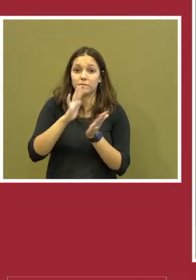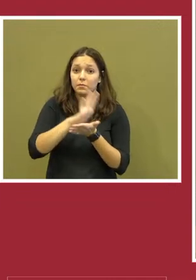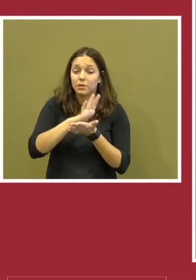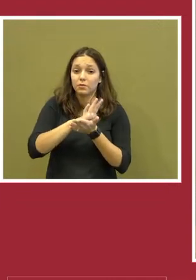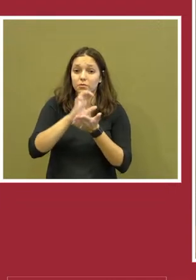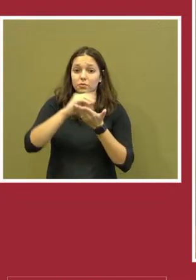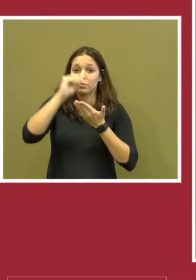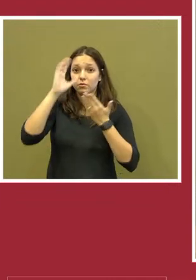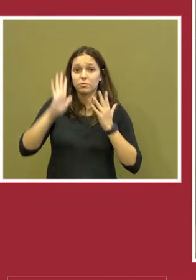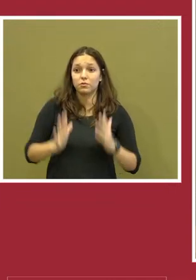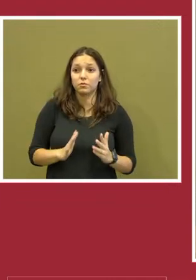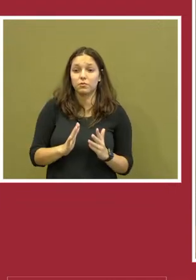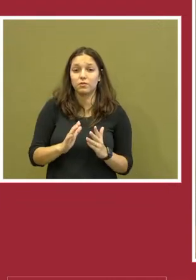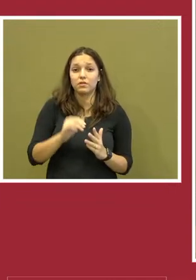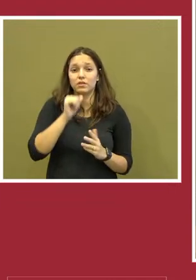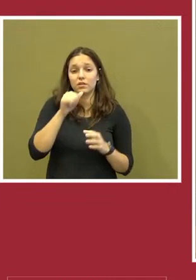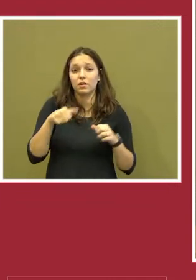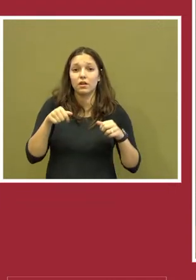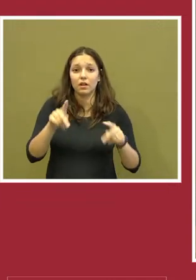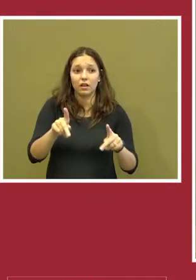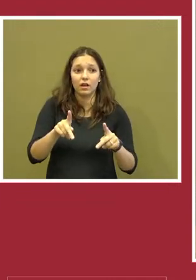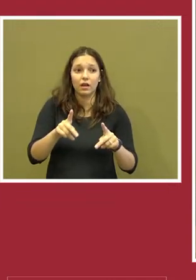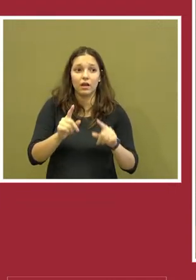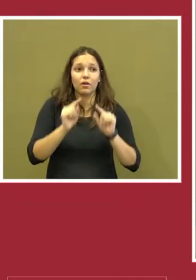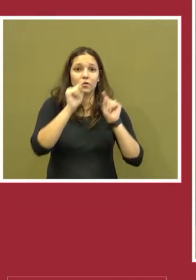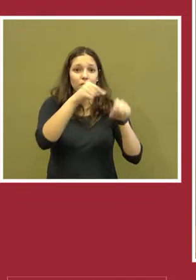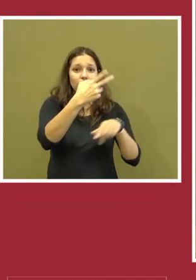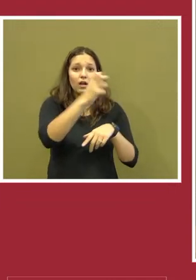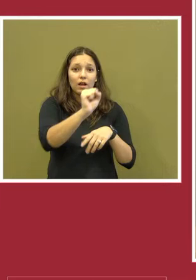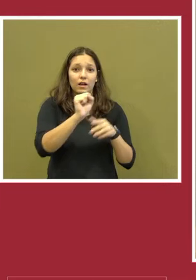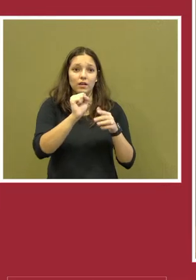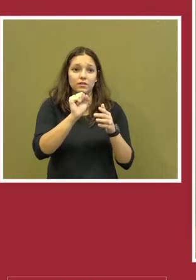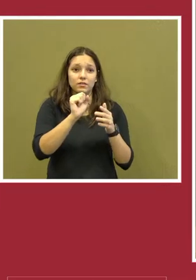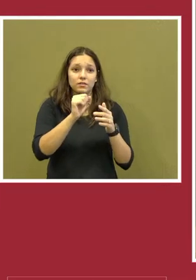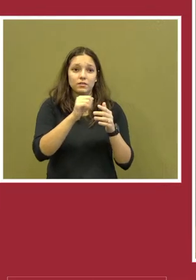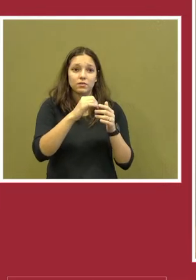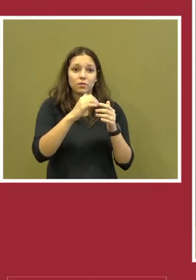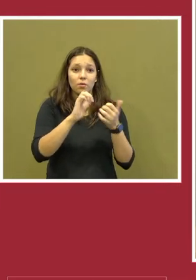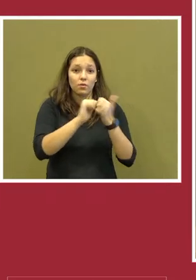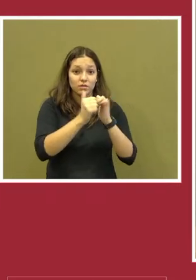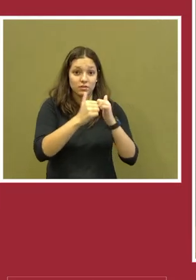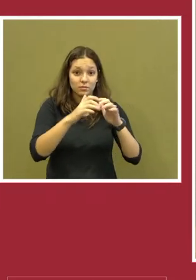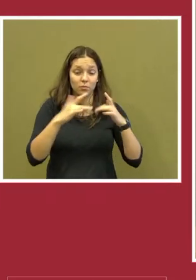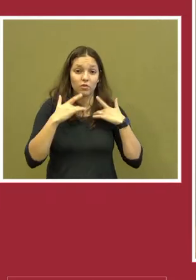students are not allowed at high school sporting events without a parent.